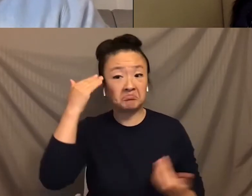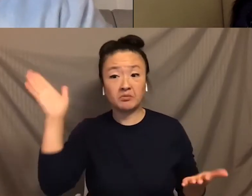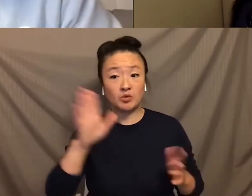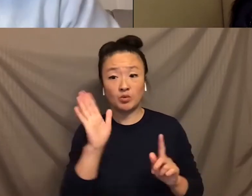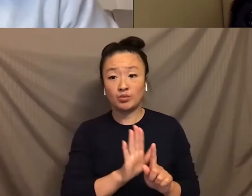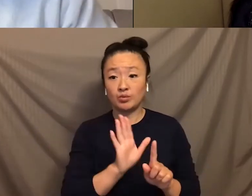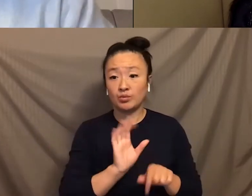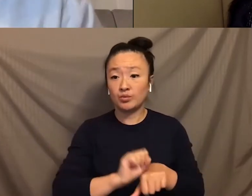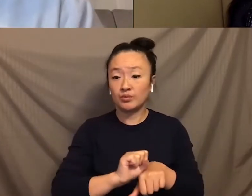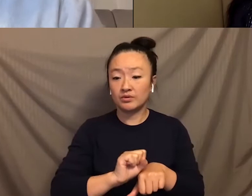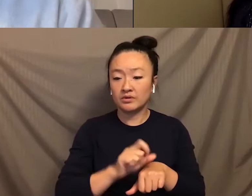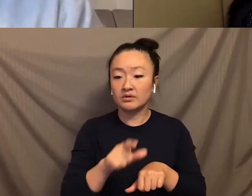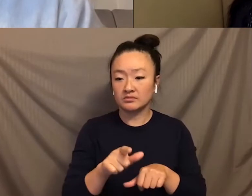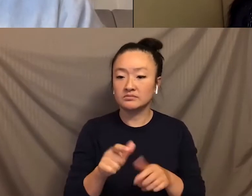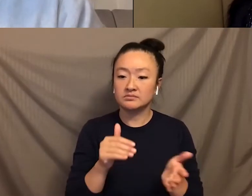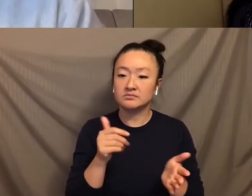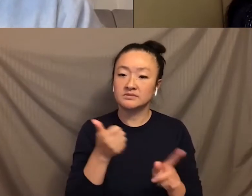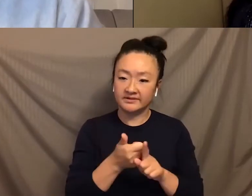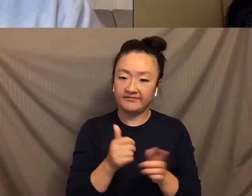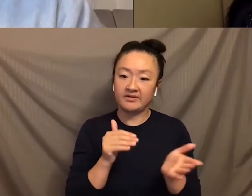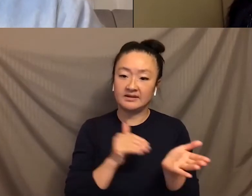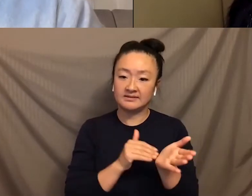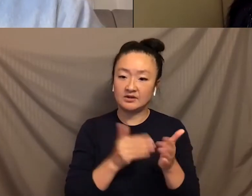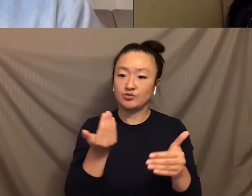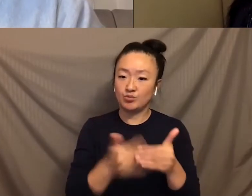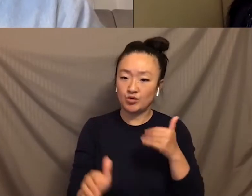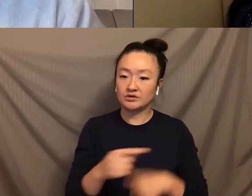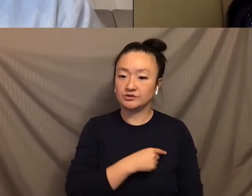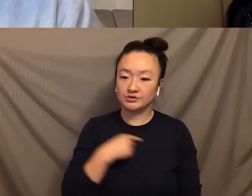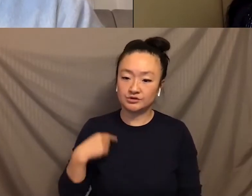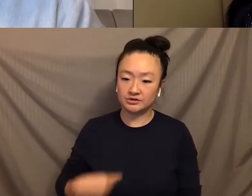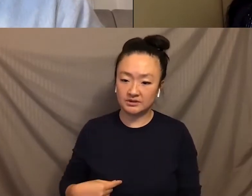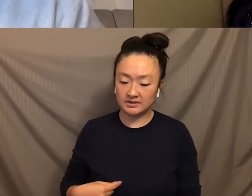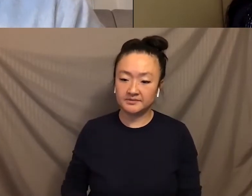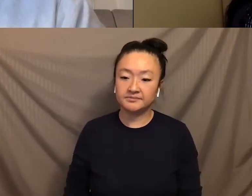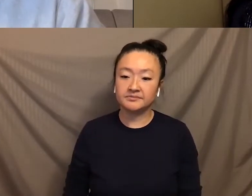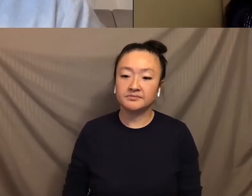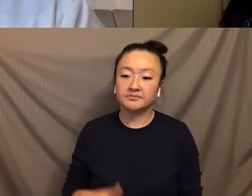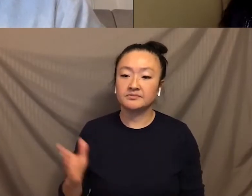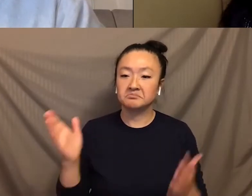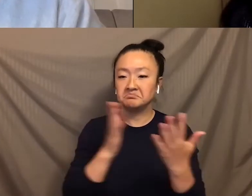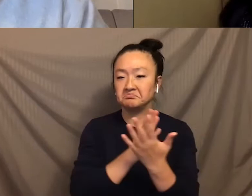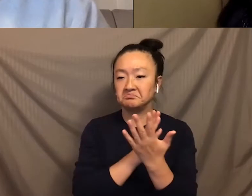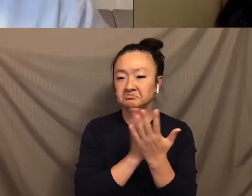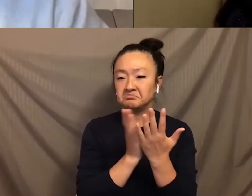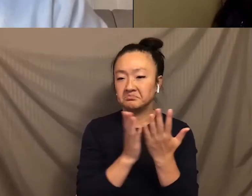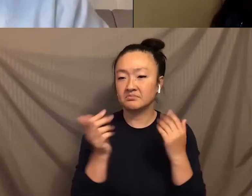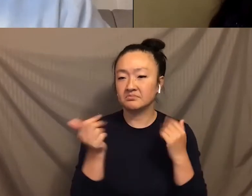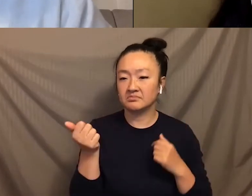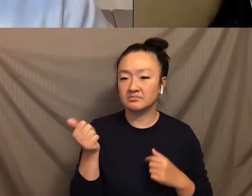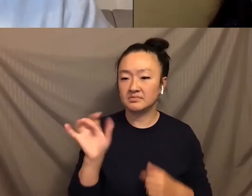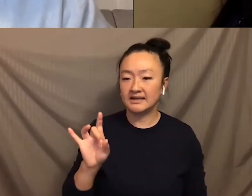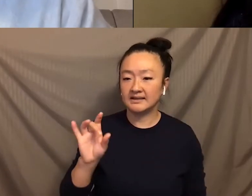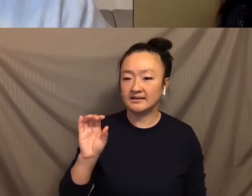was a doctor who was born in China in the late 1800s, who